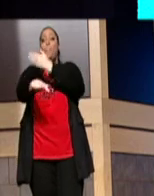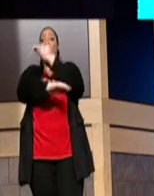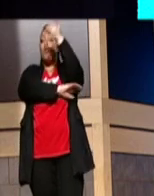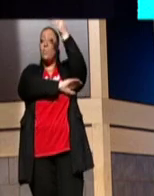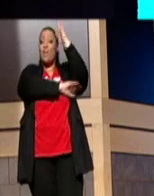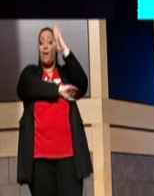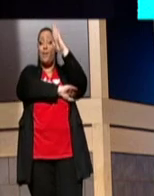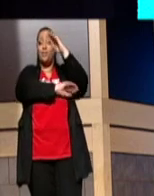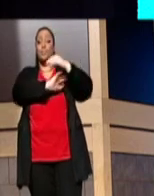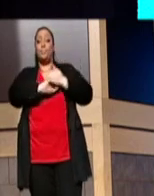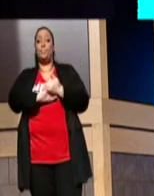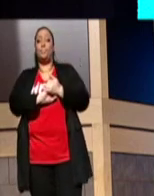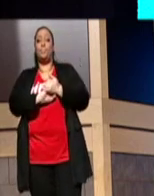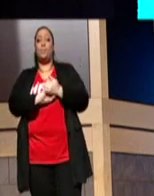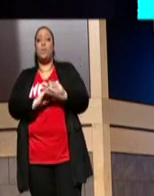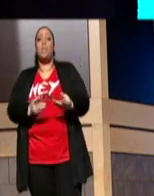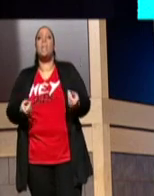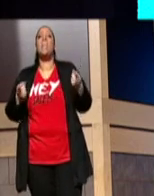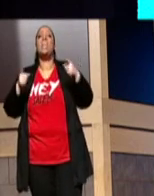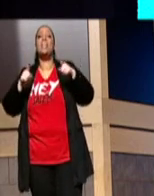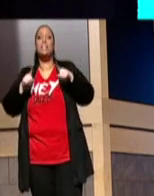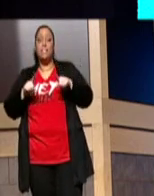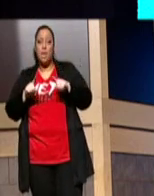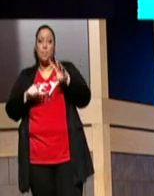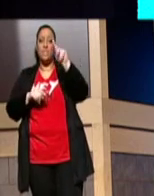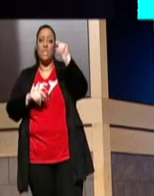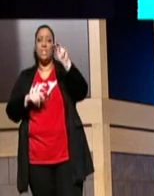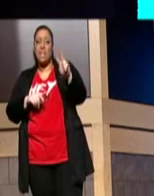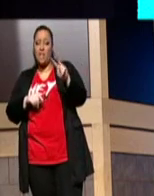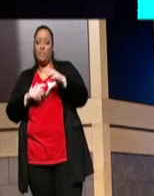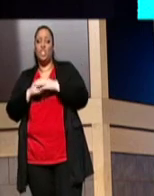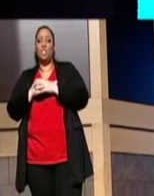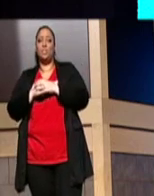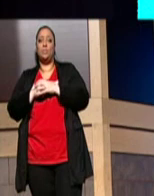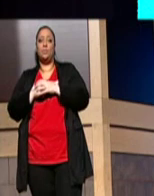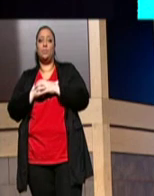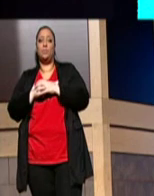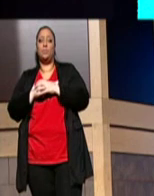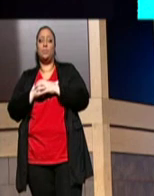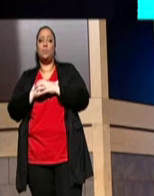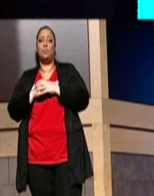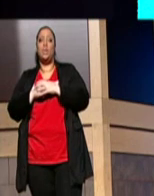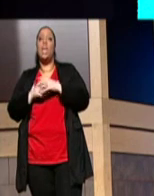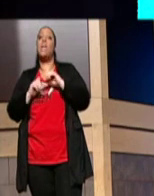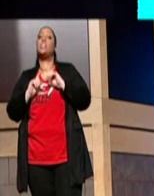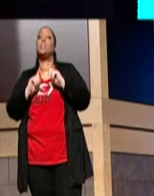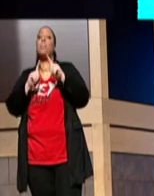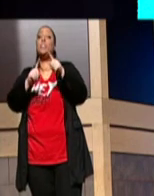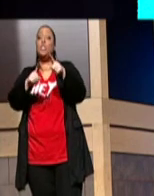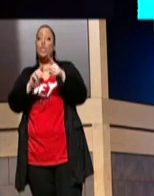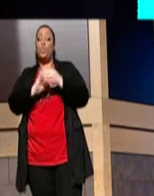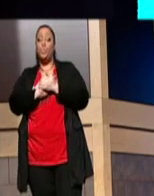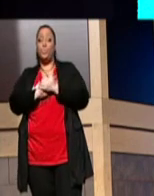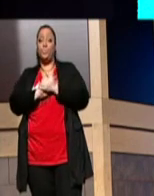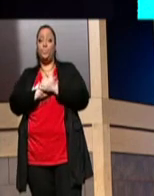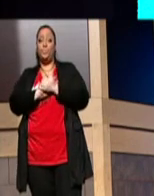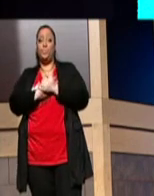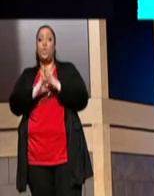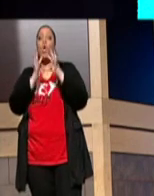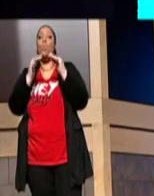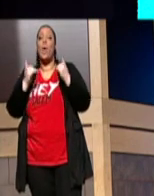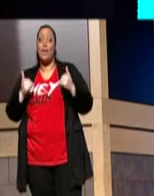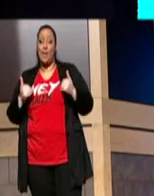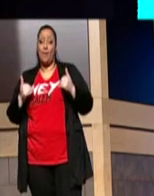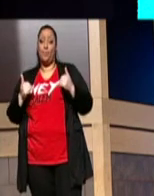The power of God. Is coming through this television. It's coming through this television. And it's coming to you. And it's coming to you. Right